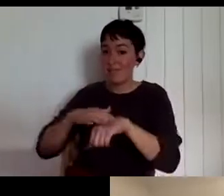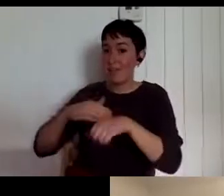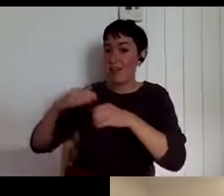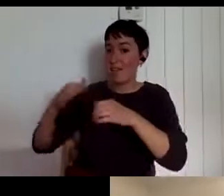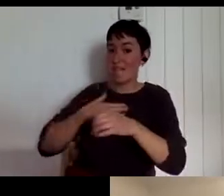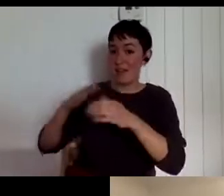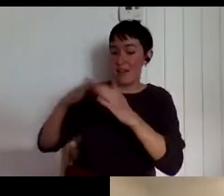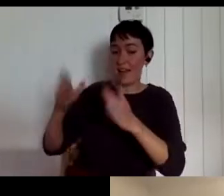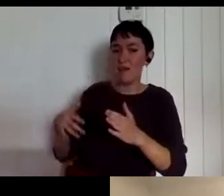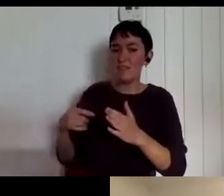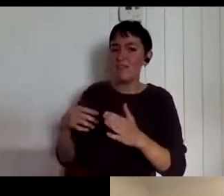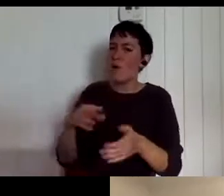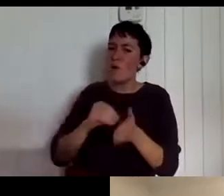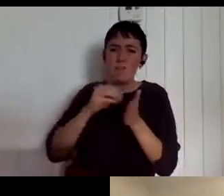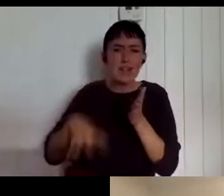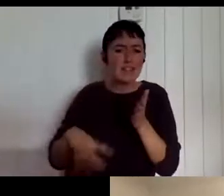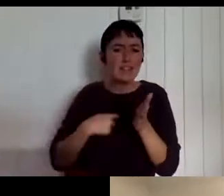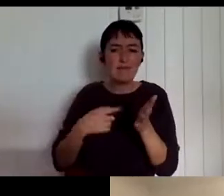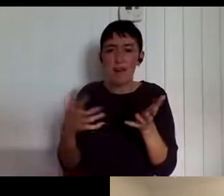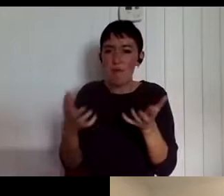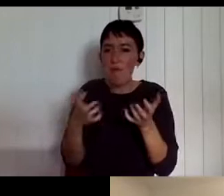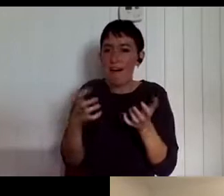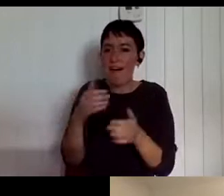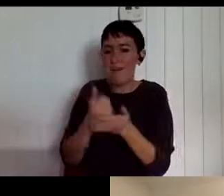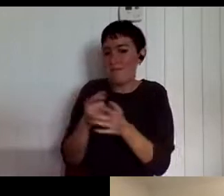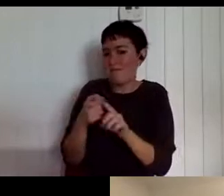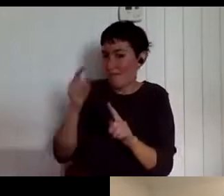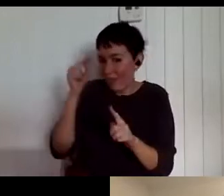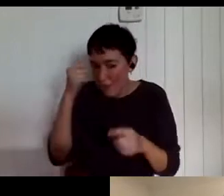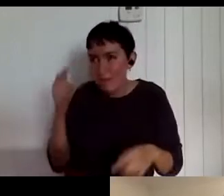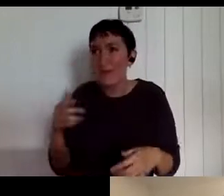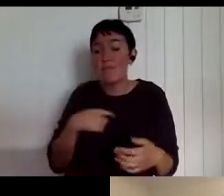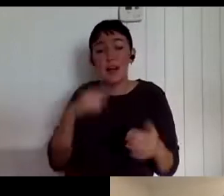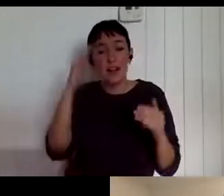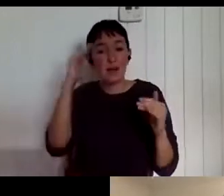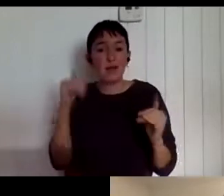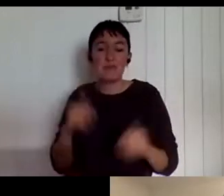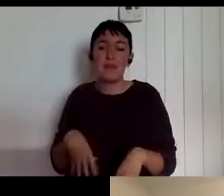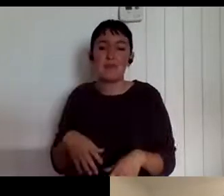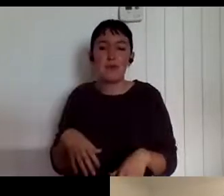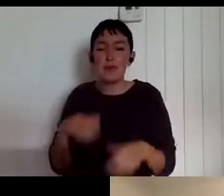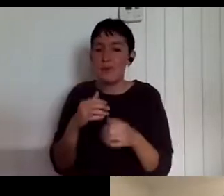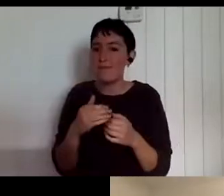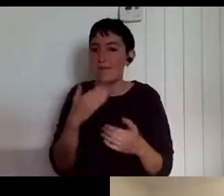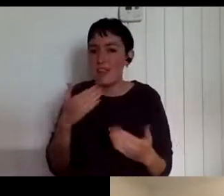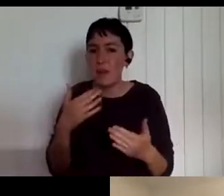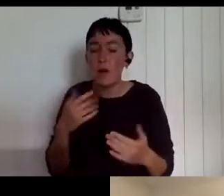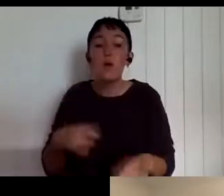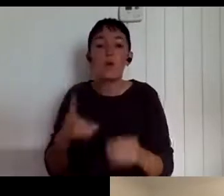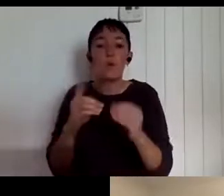don't know how we're gonna. I don't know how we're gonna do it by 2050, but here we are. All right, everybody. Thank you so much. Oh, I have one more question for all of